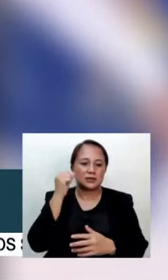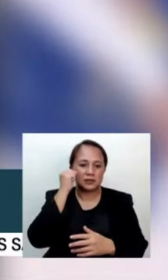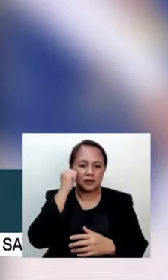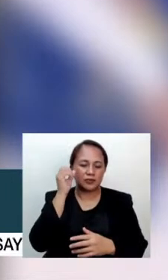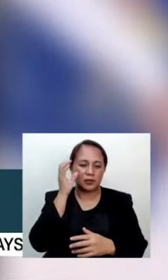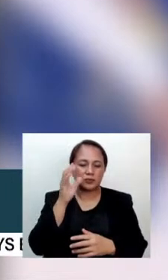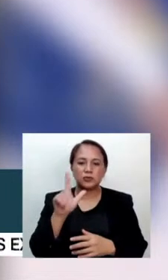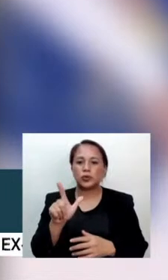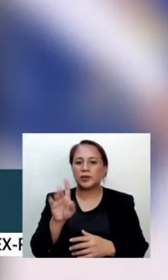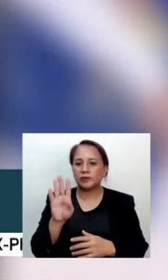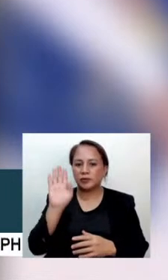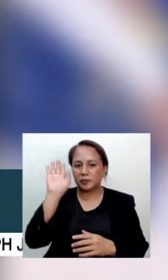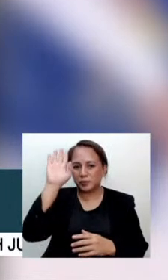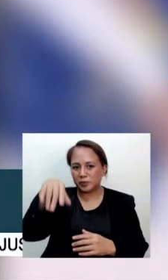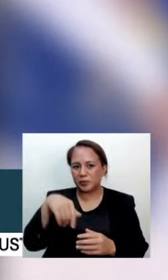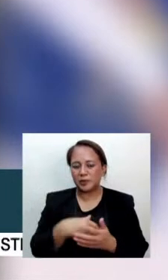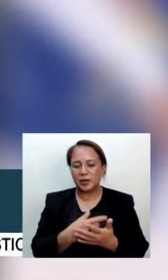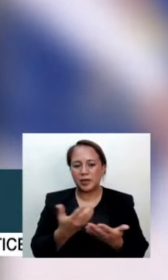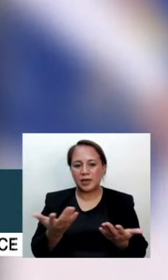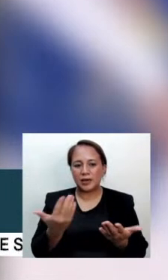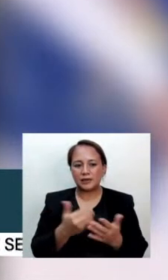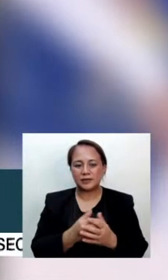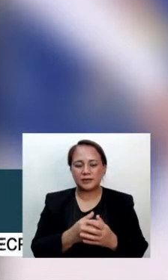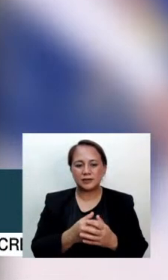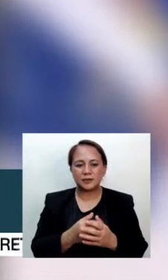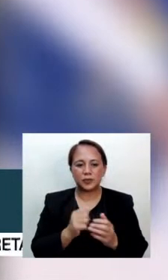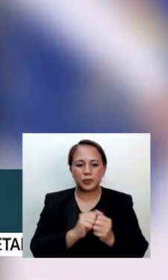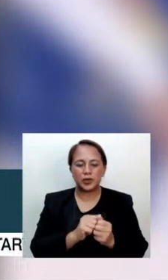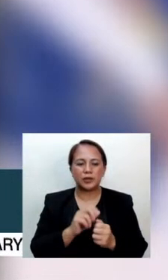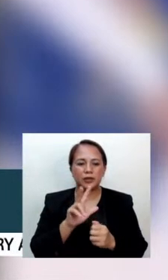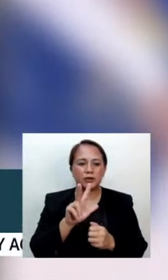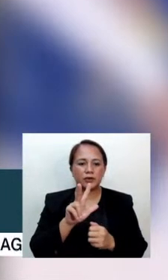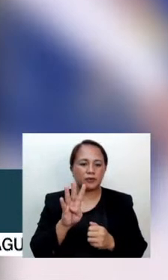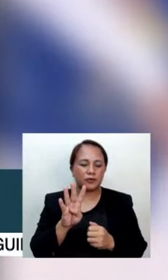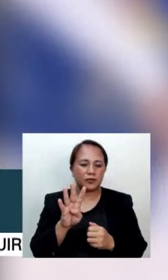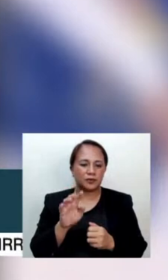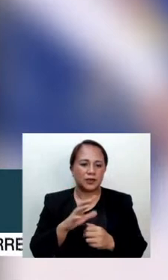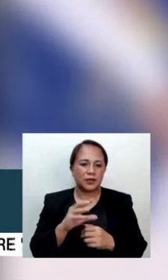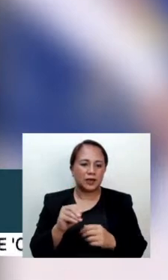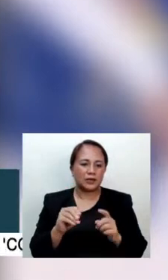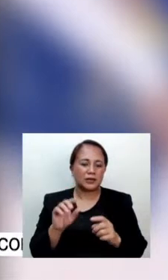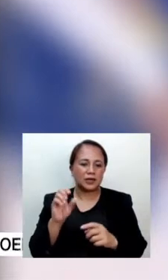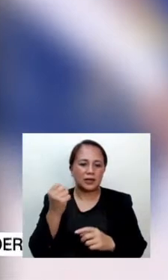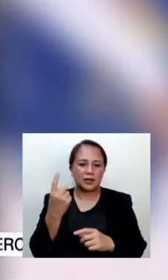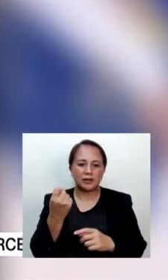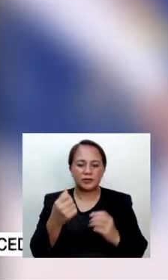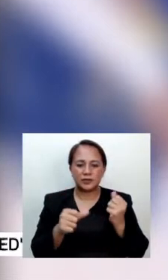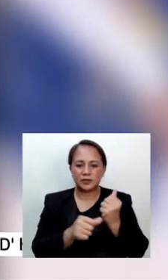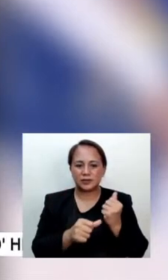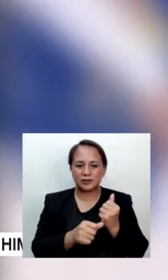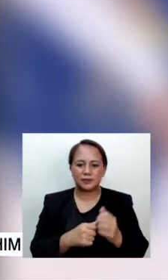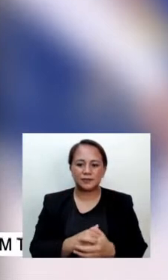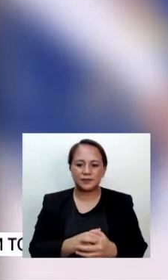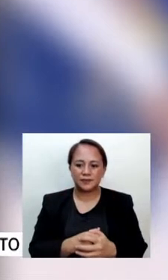markers. Morant led Memphis with 34 points and 11 assists.